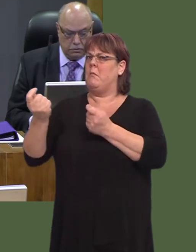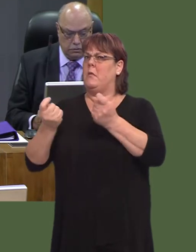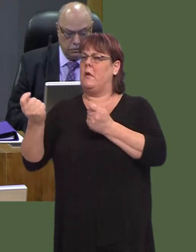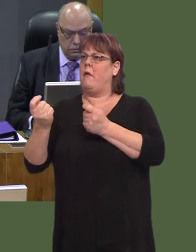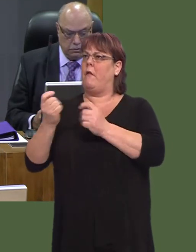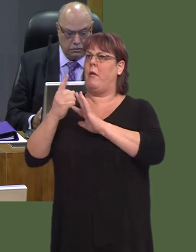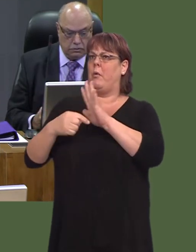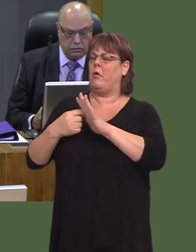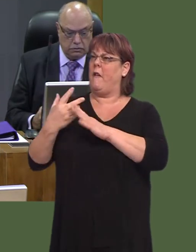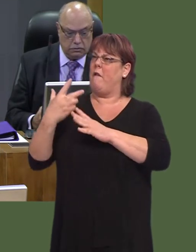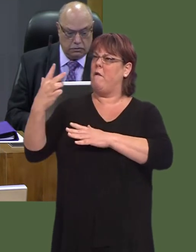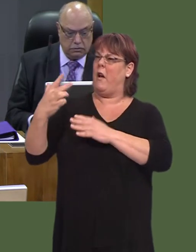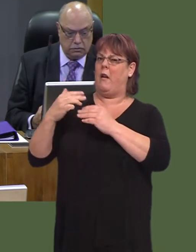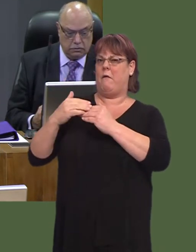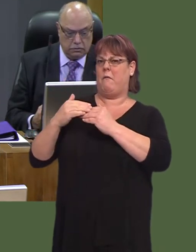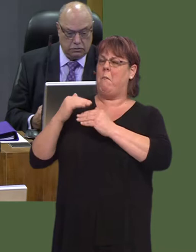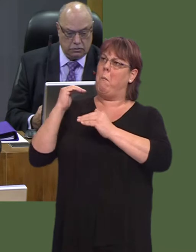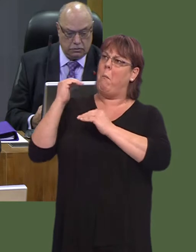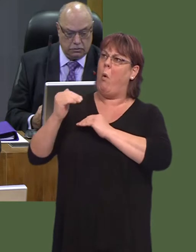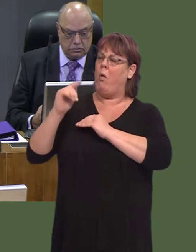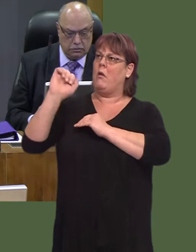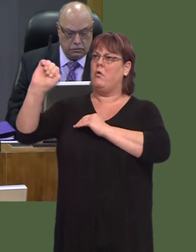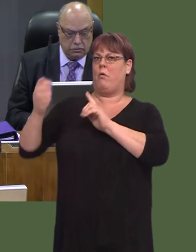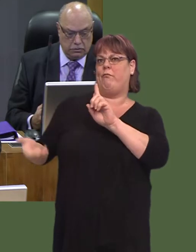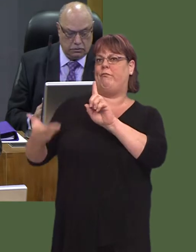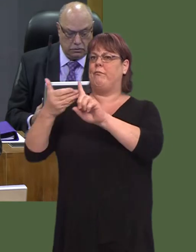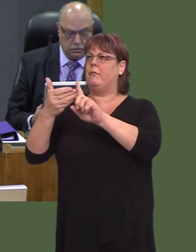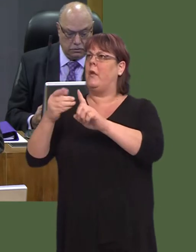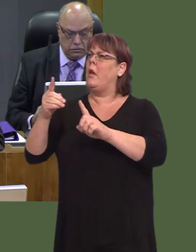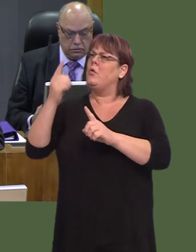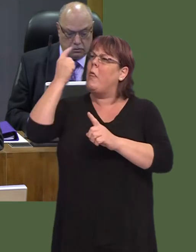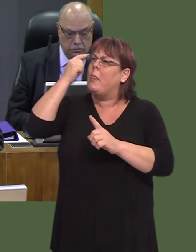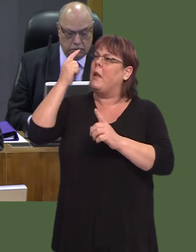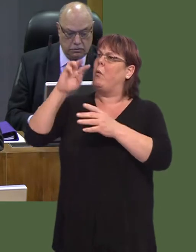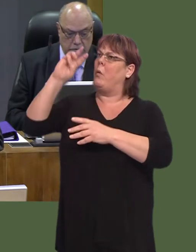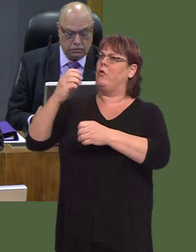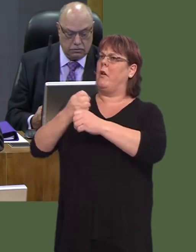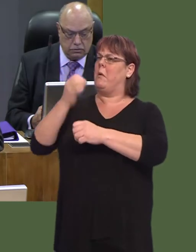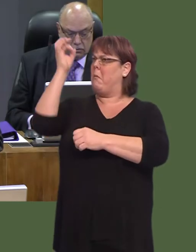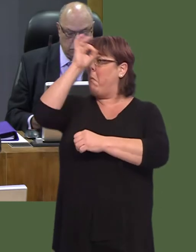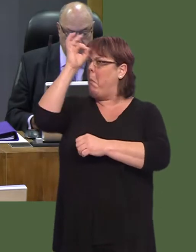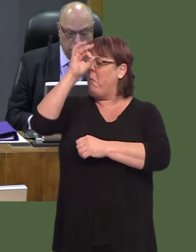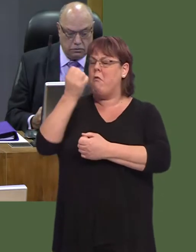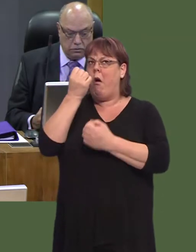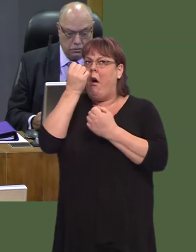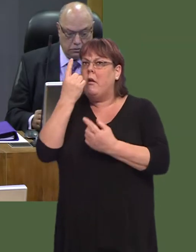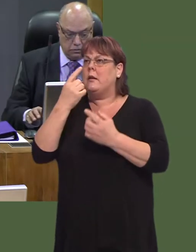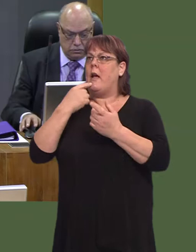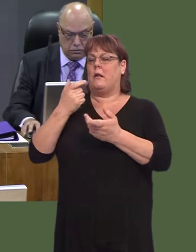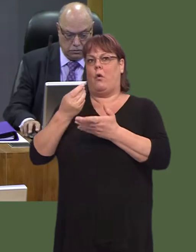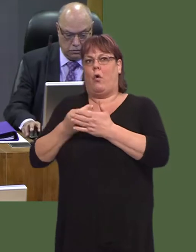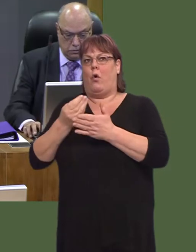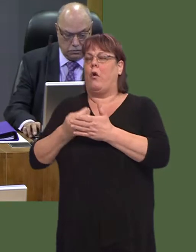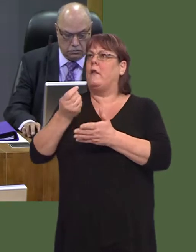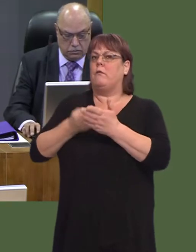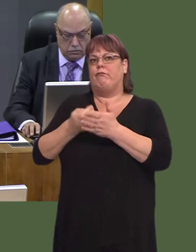which is five times the projection of your regulatory impact assessment. Was the Welsh Government naive in its estimates of the administrative cost of